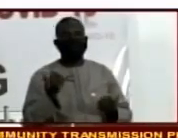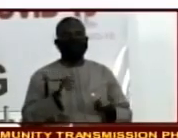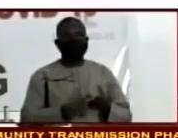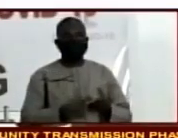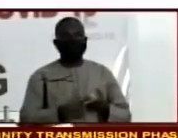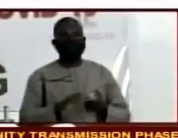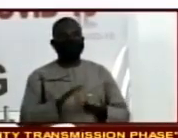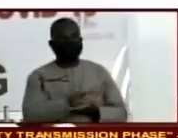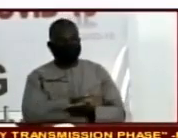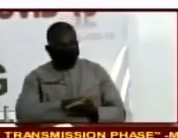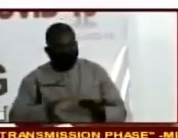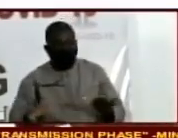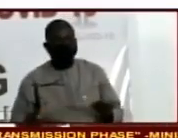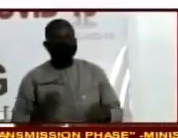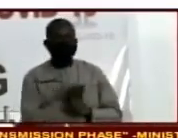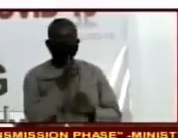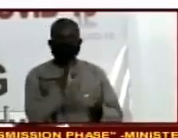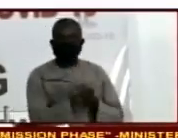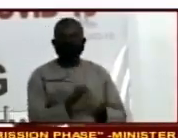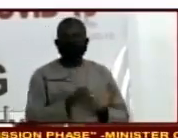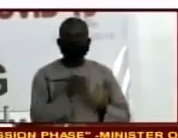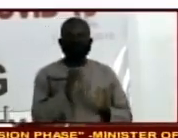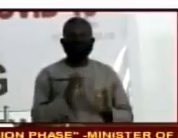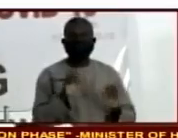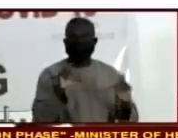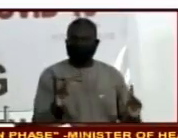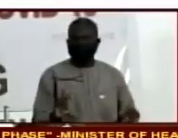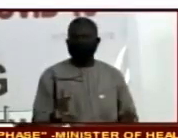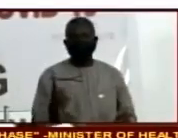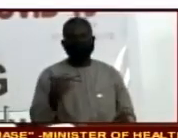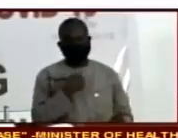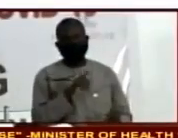to be done within this period. So what do you do with them?